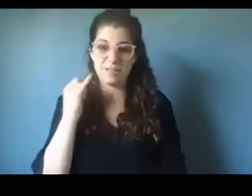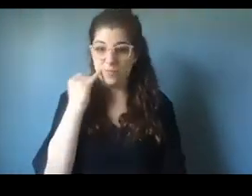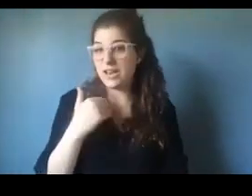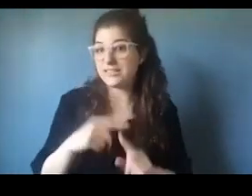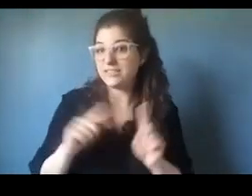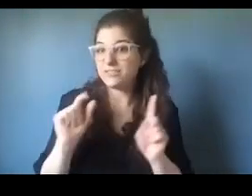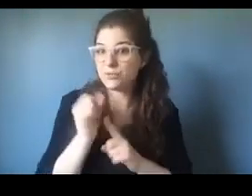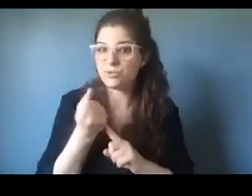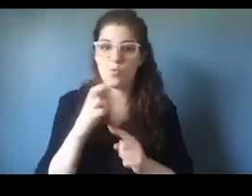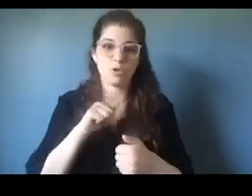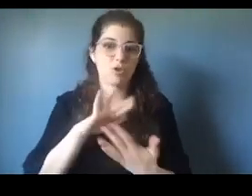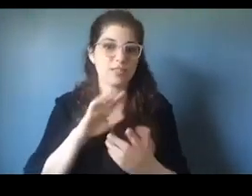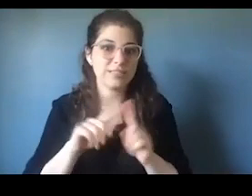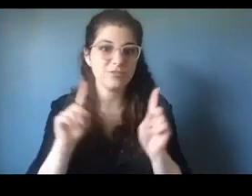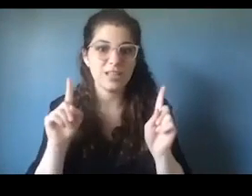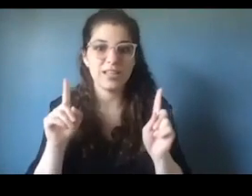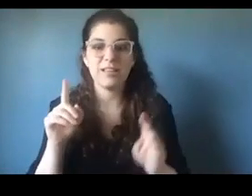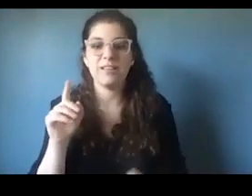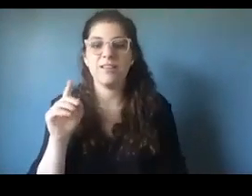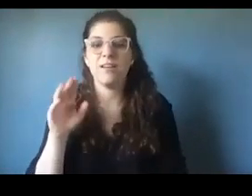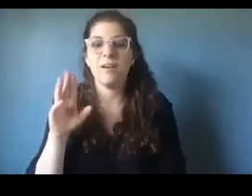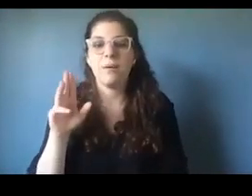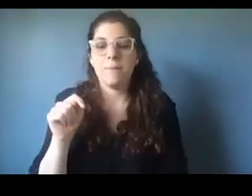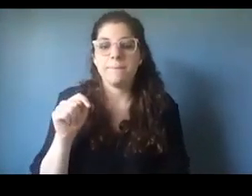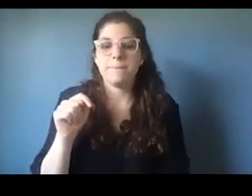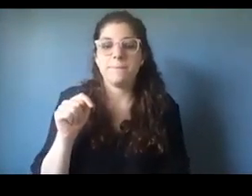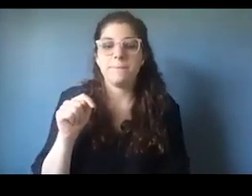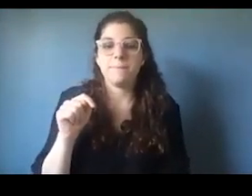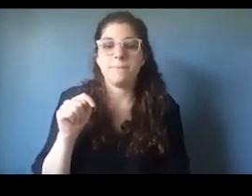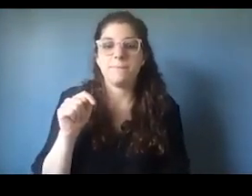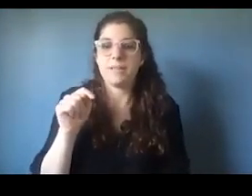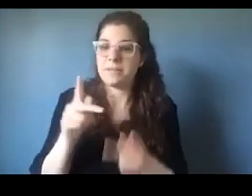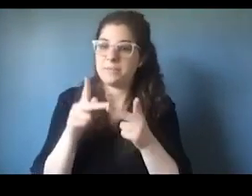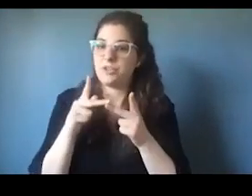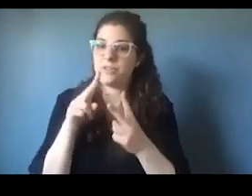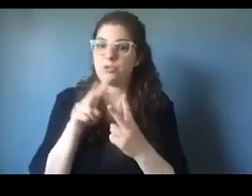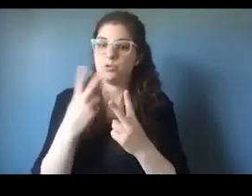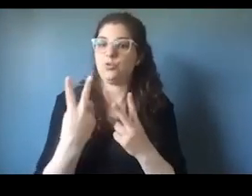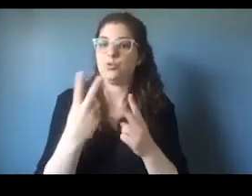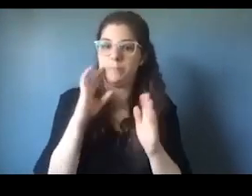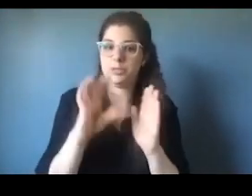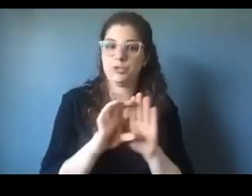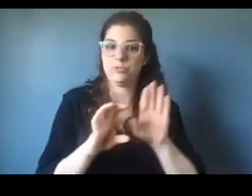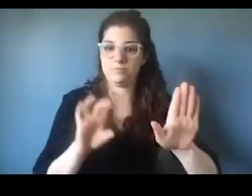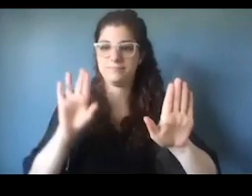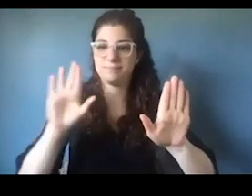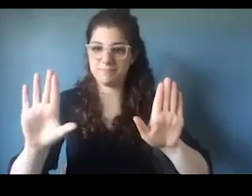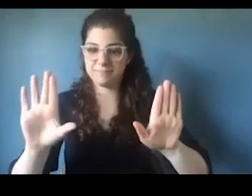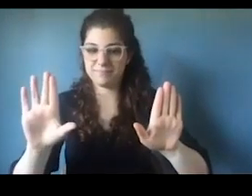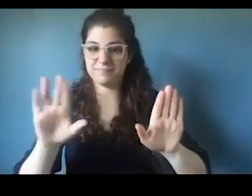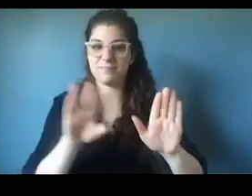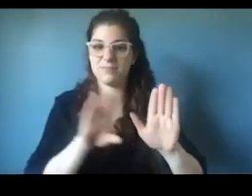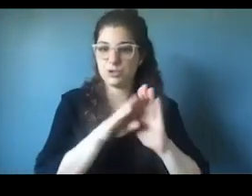could have addressed this differently. What the kind of juxtaposition of these two figures shows, showing the trend in daily